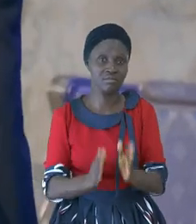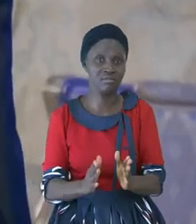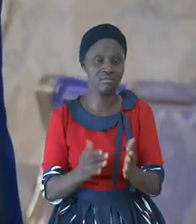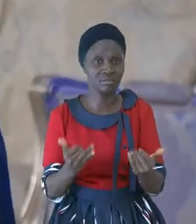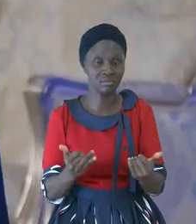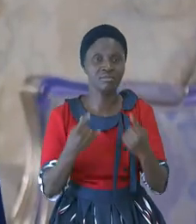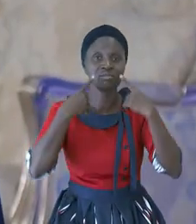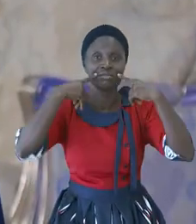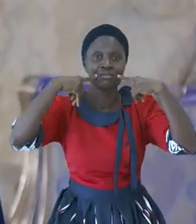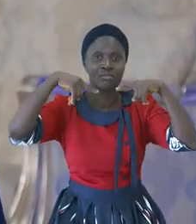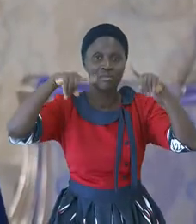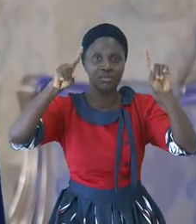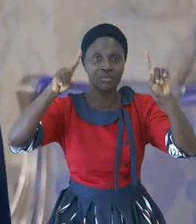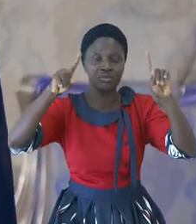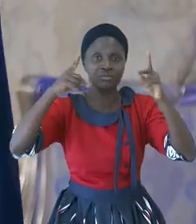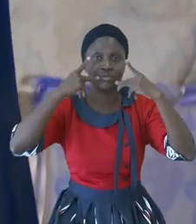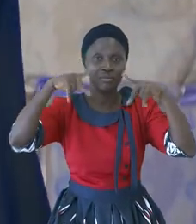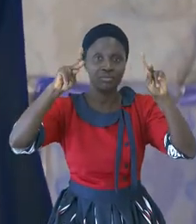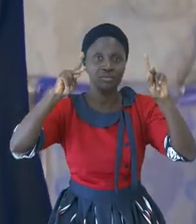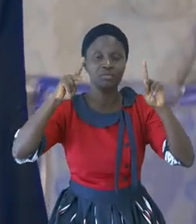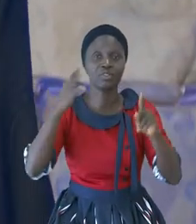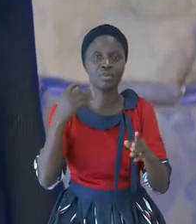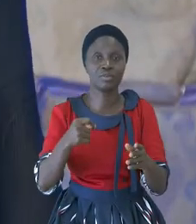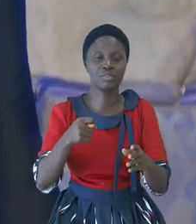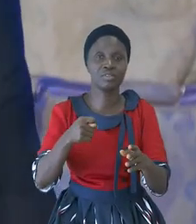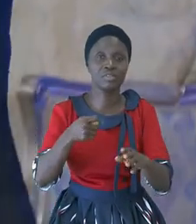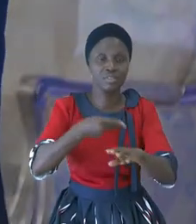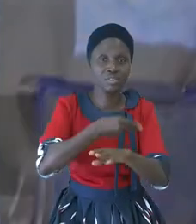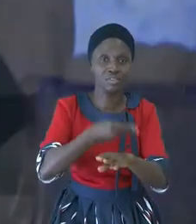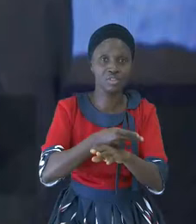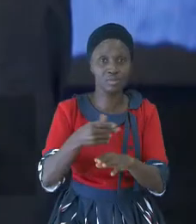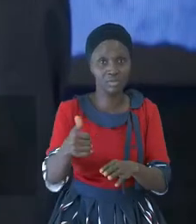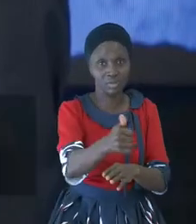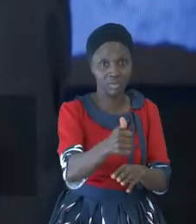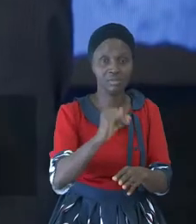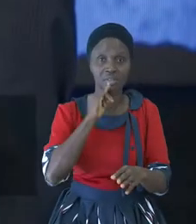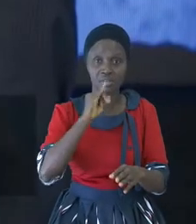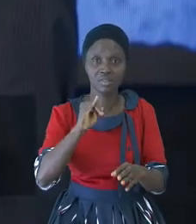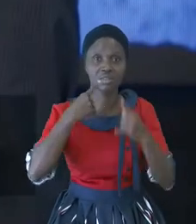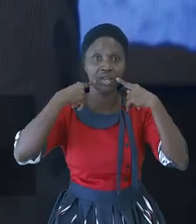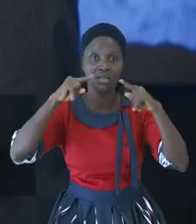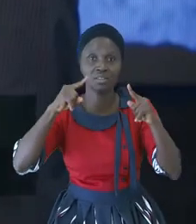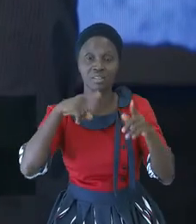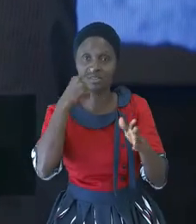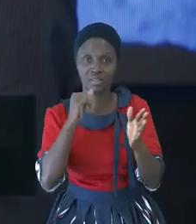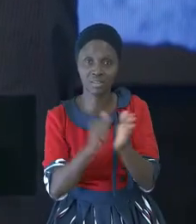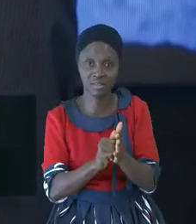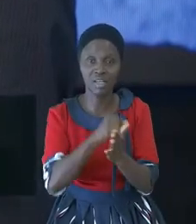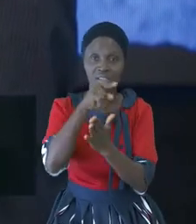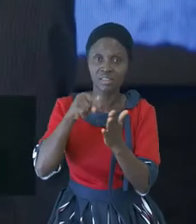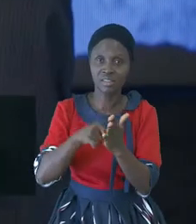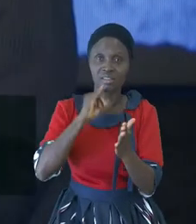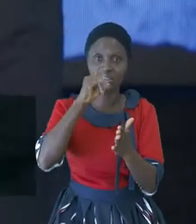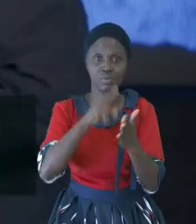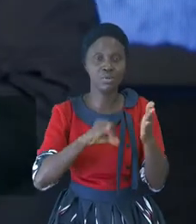the proclamation that the sheep himself is making, and is saying, this is what I have because